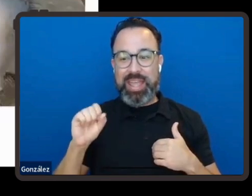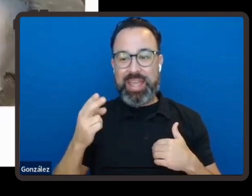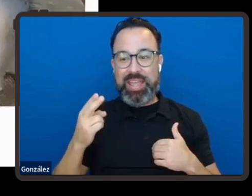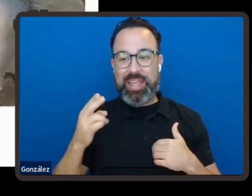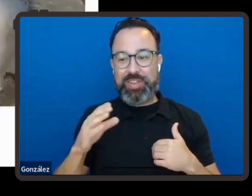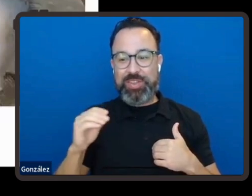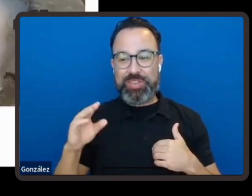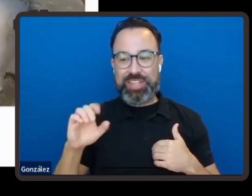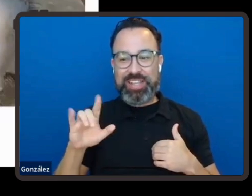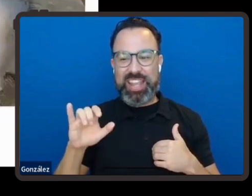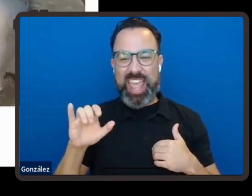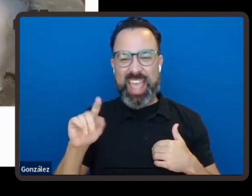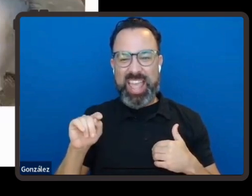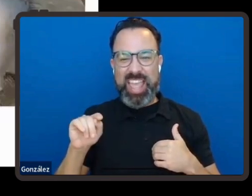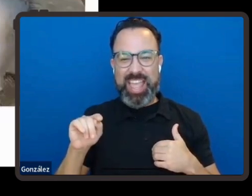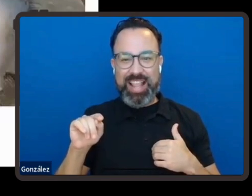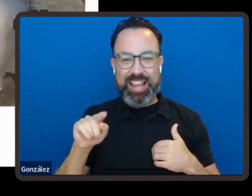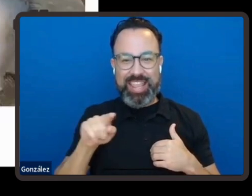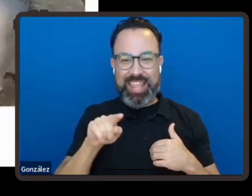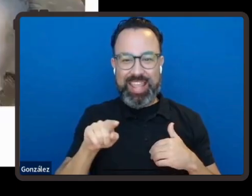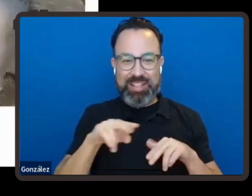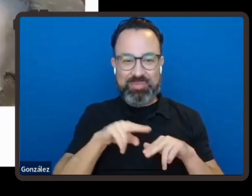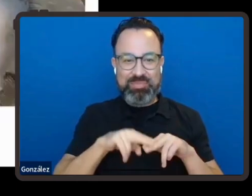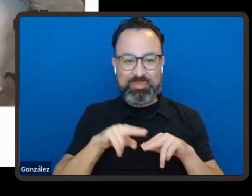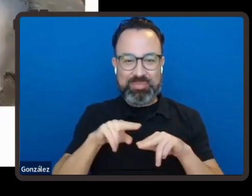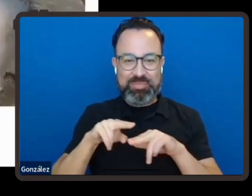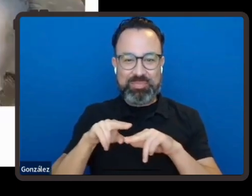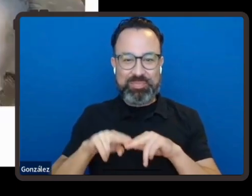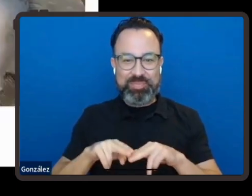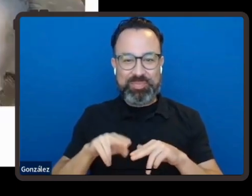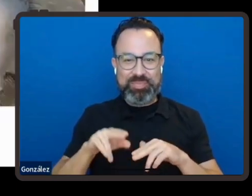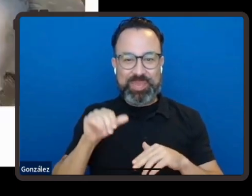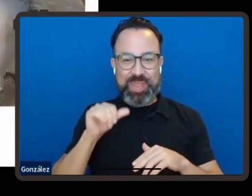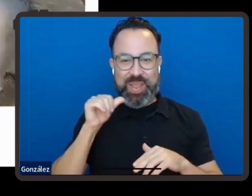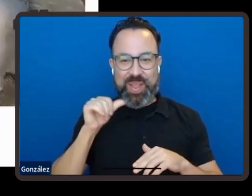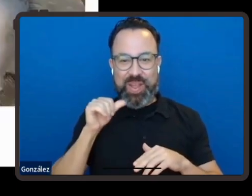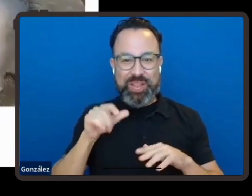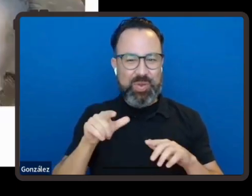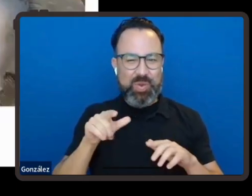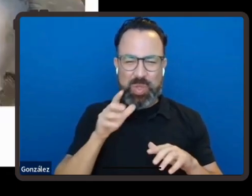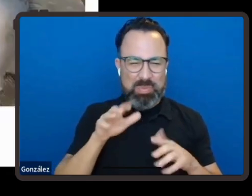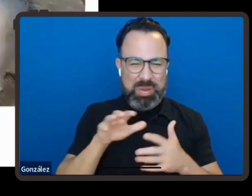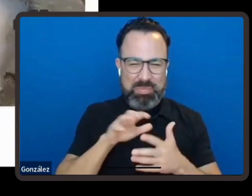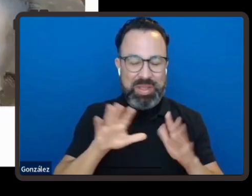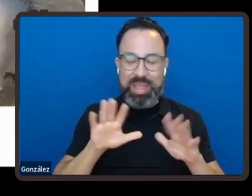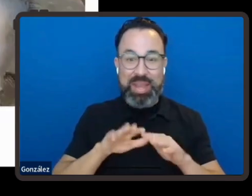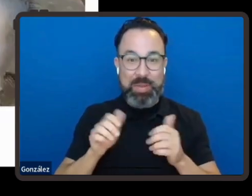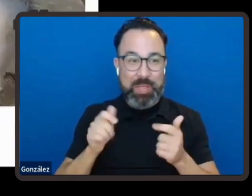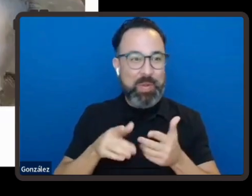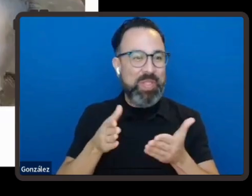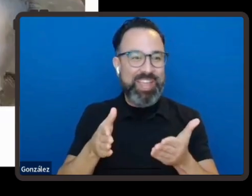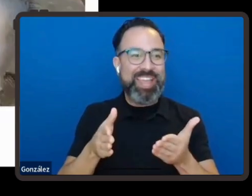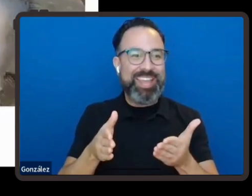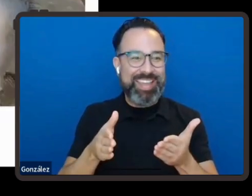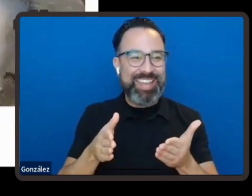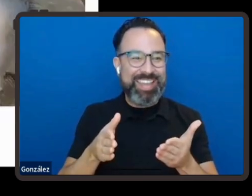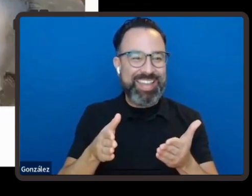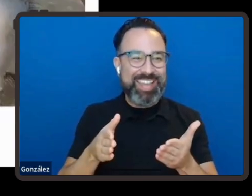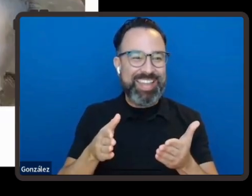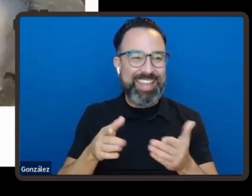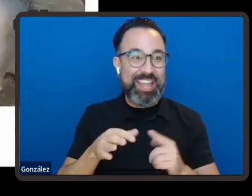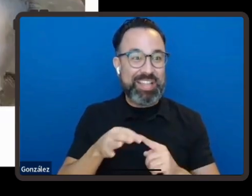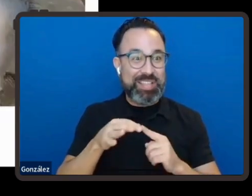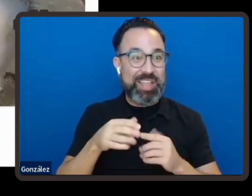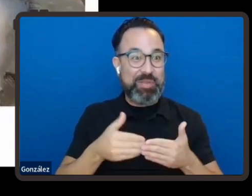sitting on Auntie's lap next to, oh no, the mummies are mixed up. Anyway, they're all there. So, except for the baby. And he's